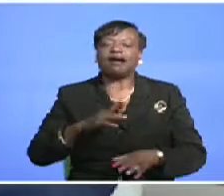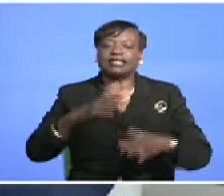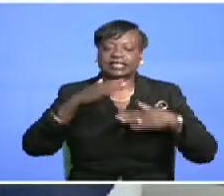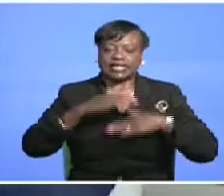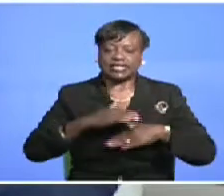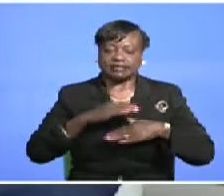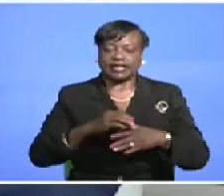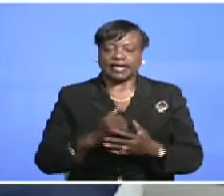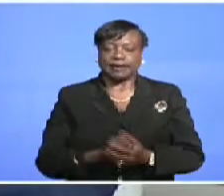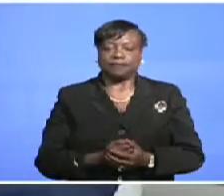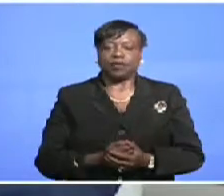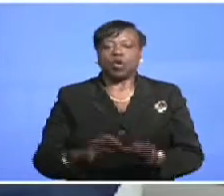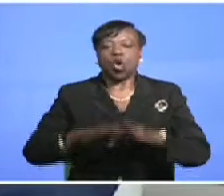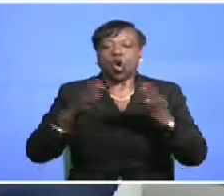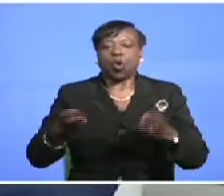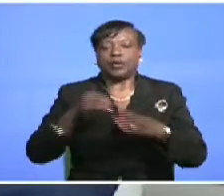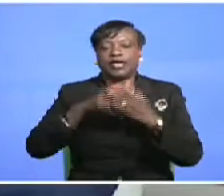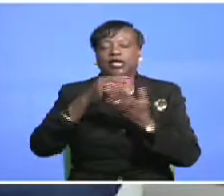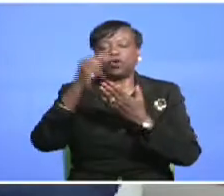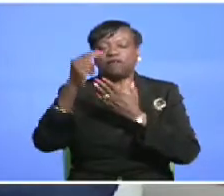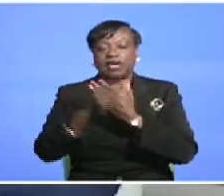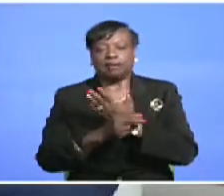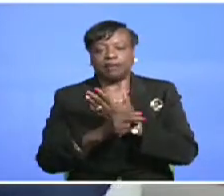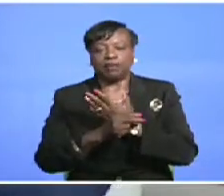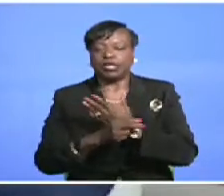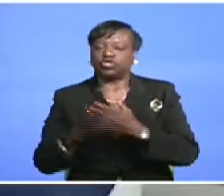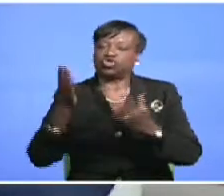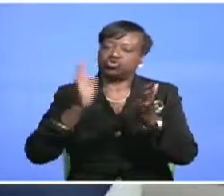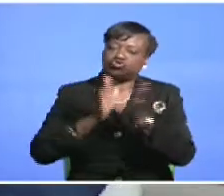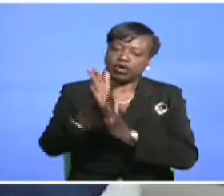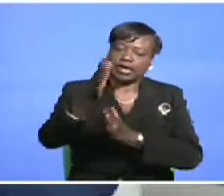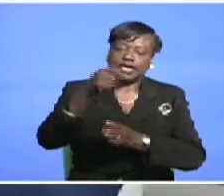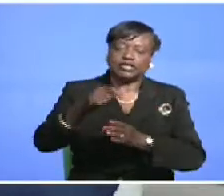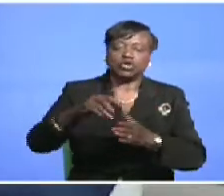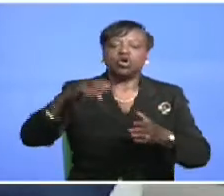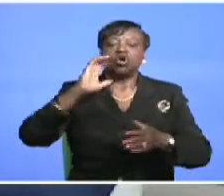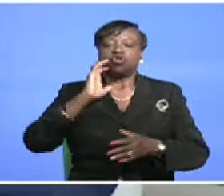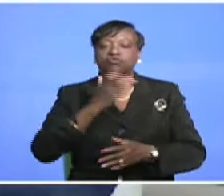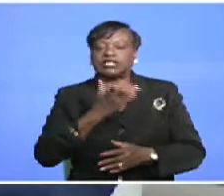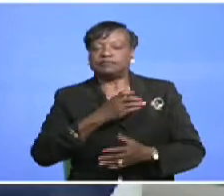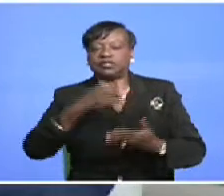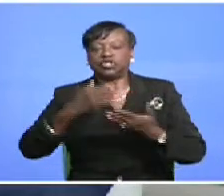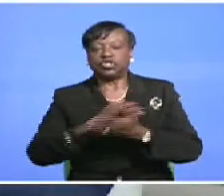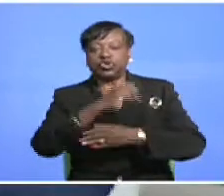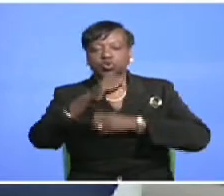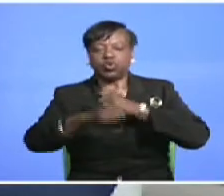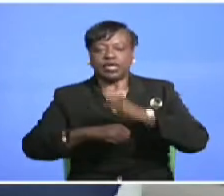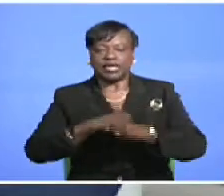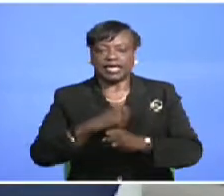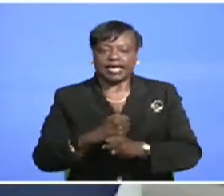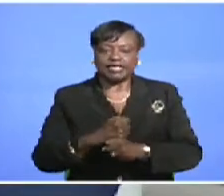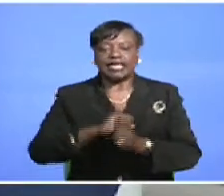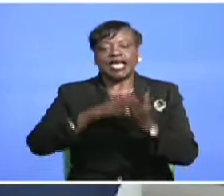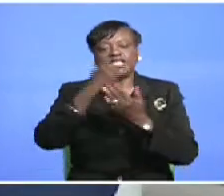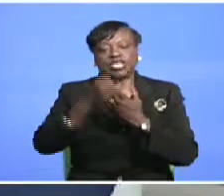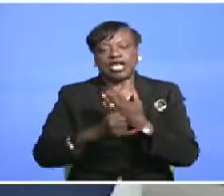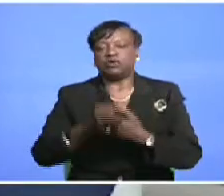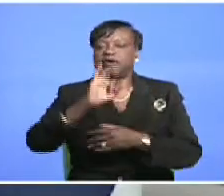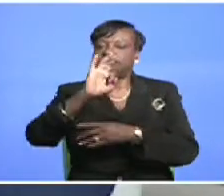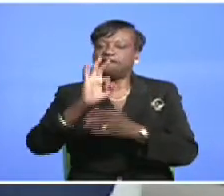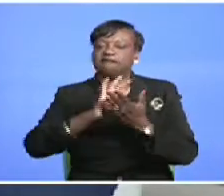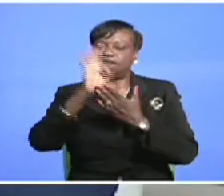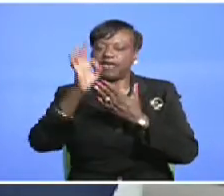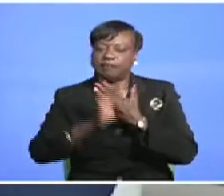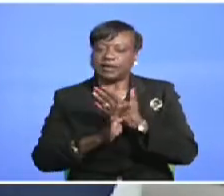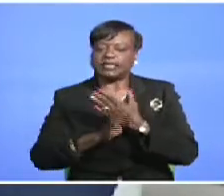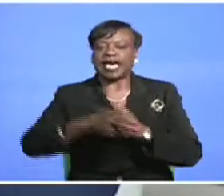November. We went straight into festive Christmas, New Year. We had good occupancy then. January, February, as you know,